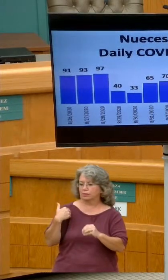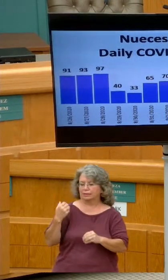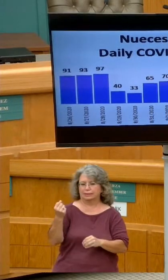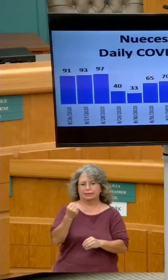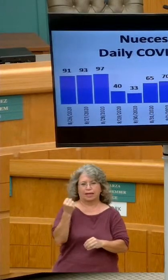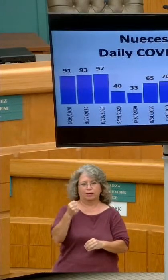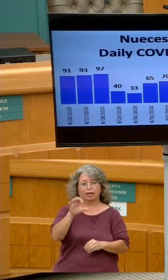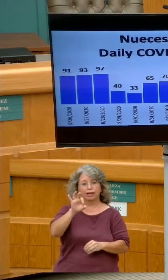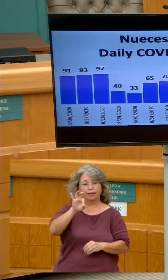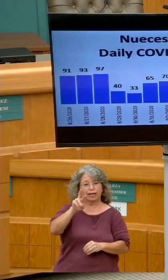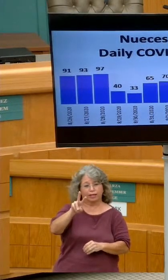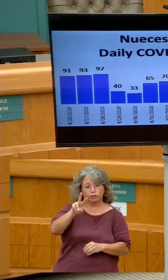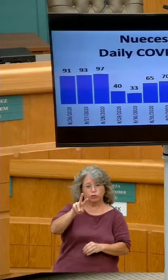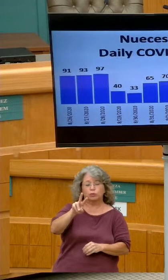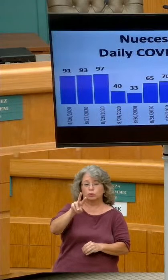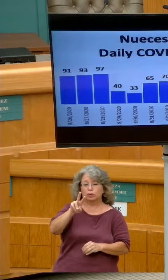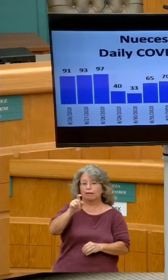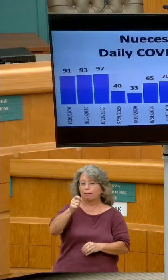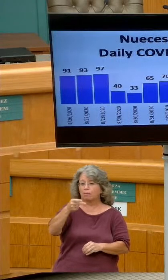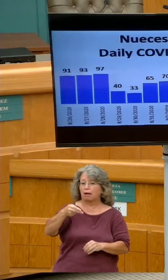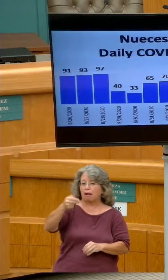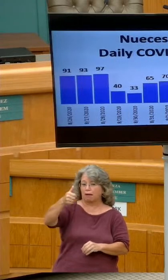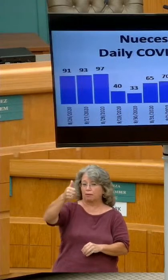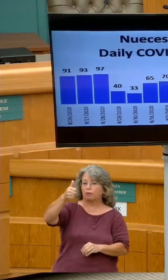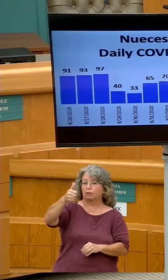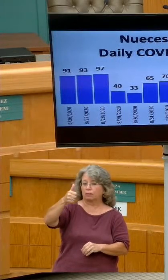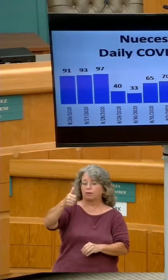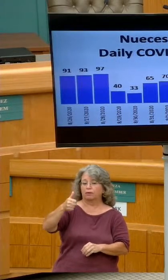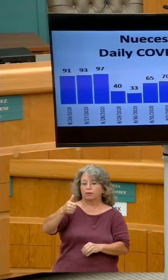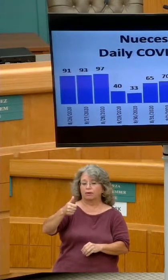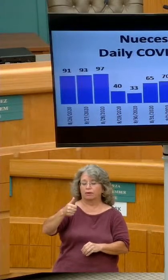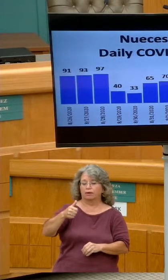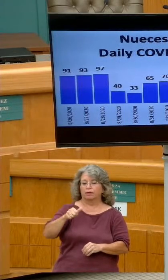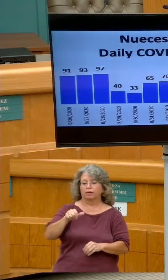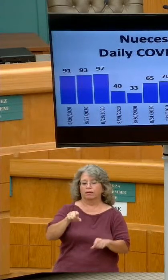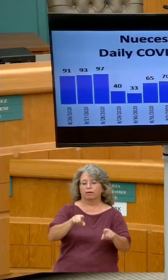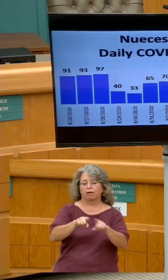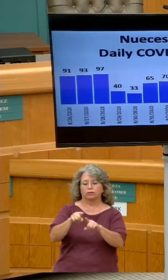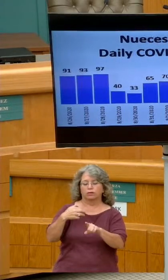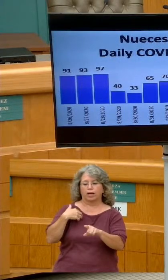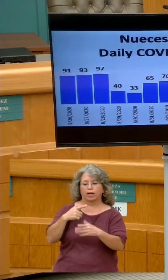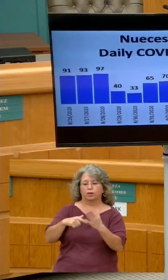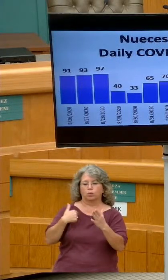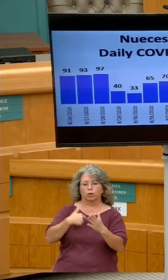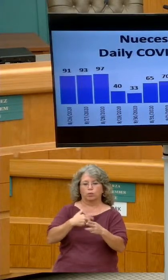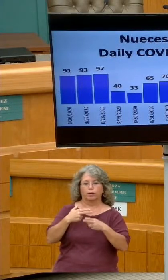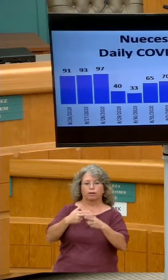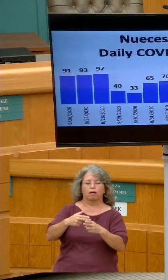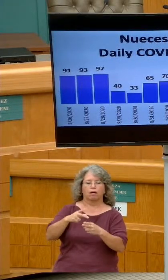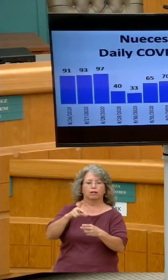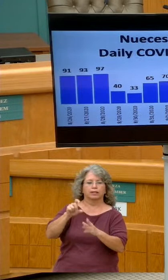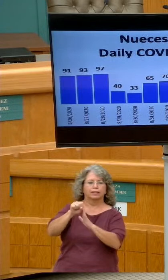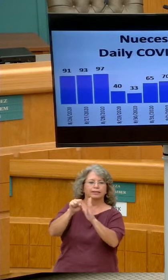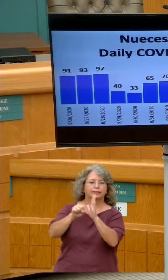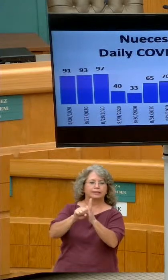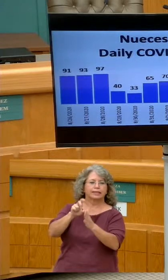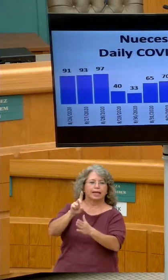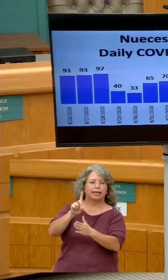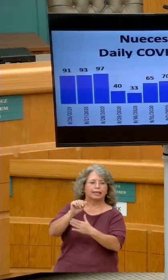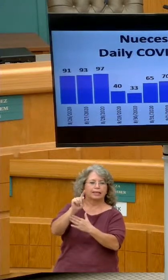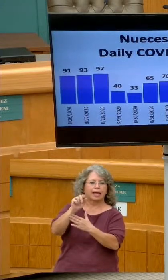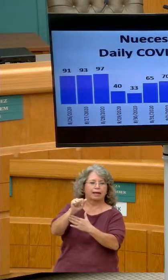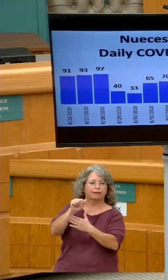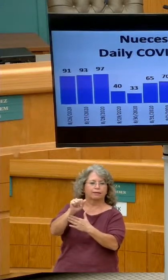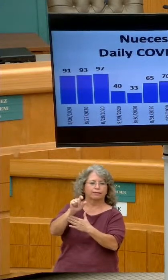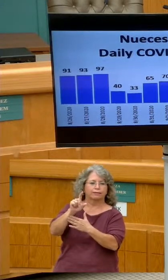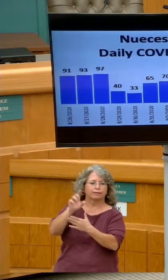was 92, so it's a little higher. And we also had some what we call a data dump. The state sent us some additional numbers on